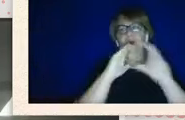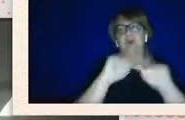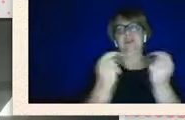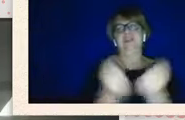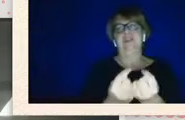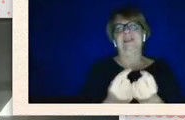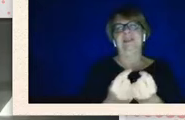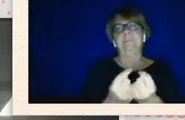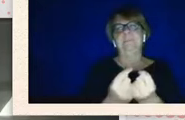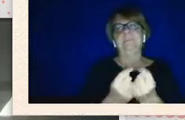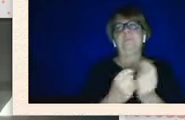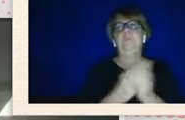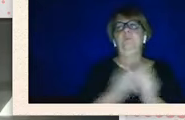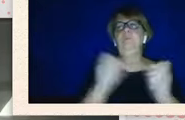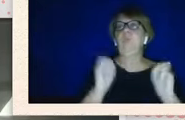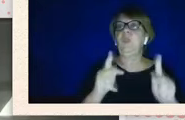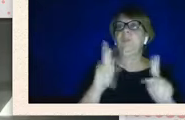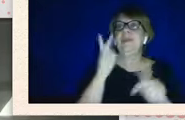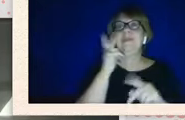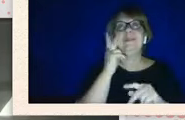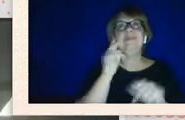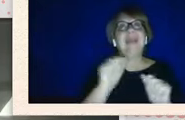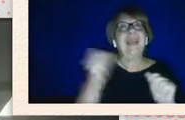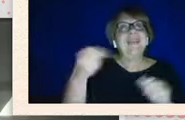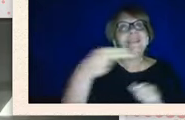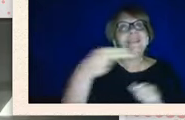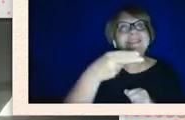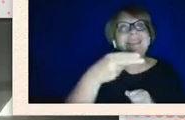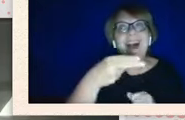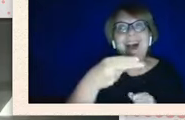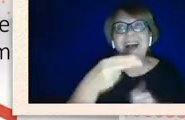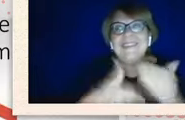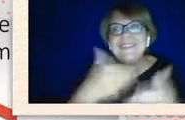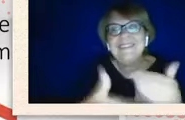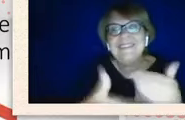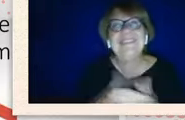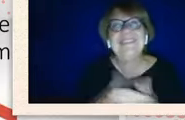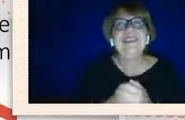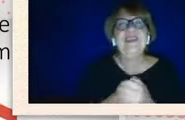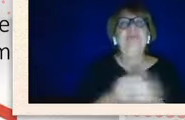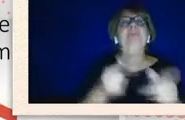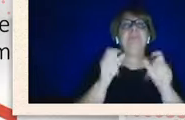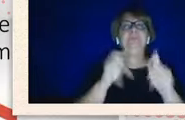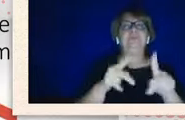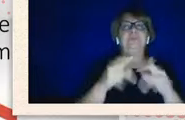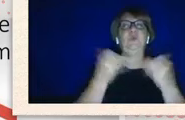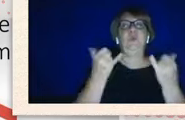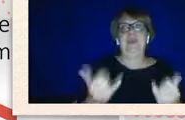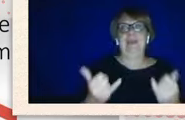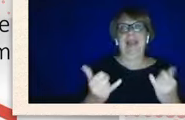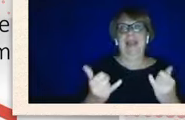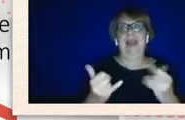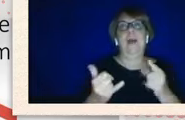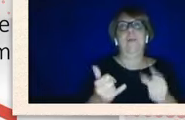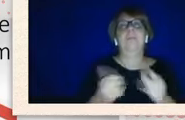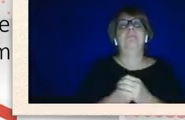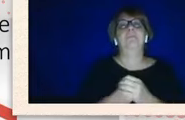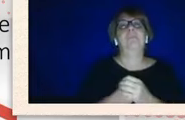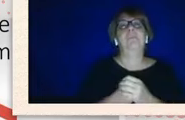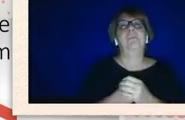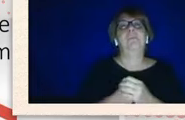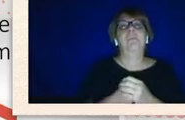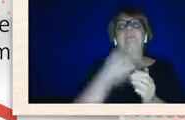right, let me see if I can get the slide to actually move. All right, so now the next thing, as Jay was talking